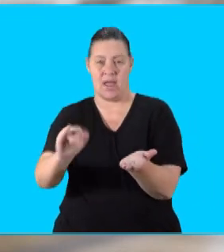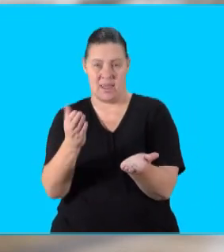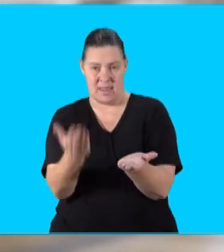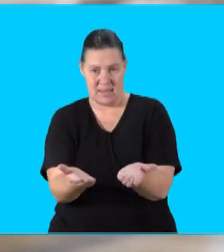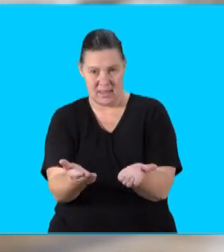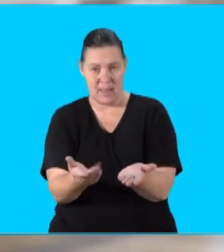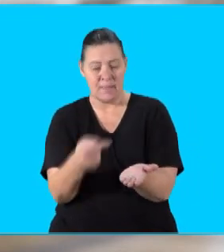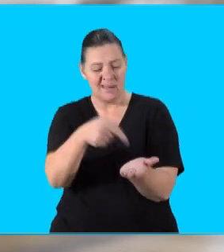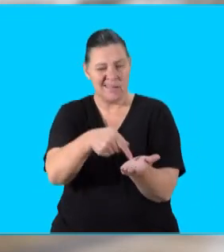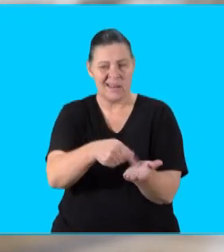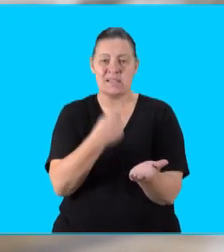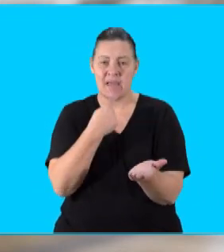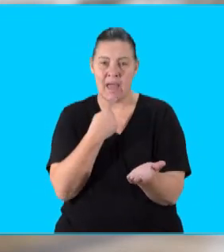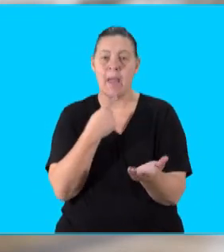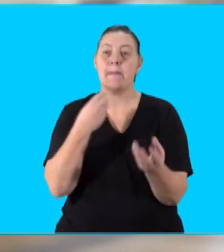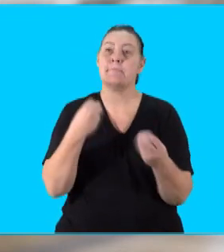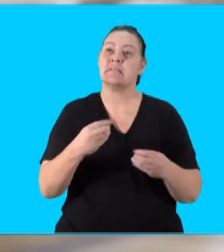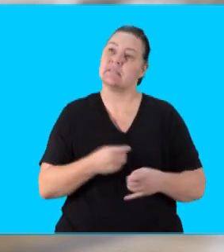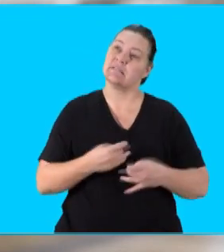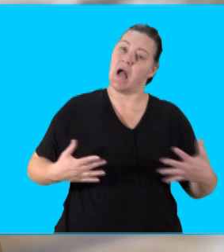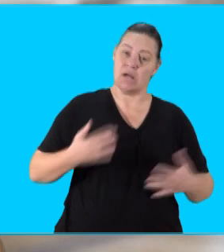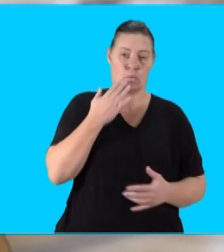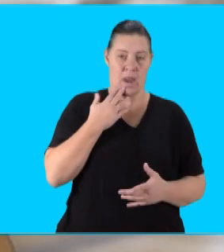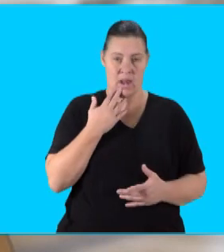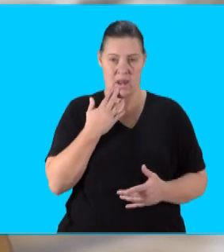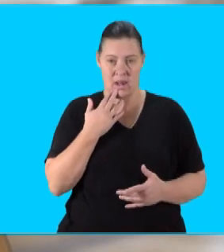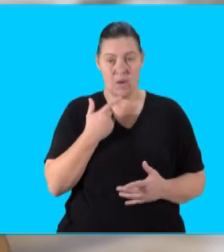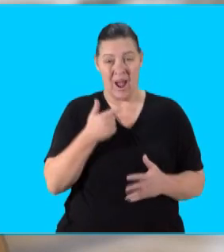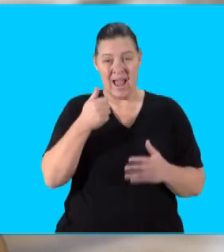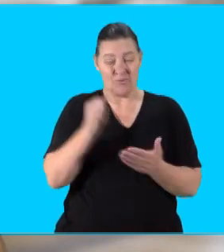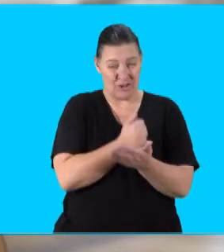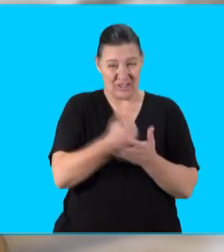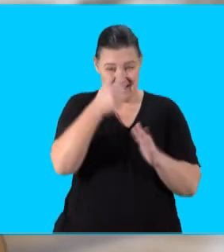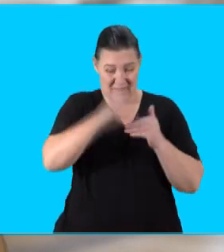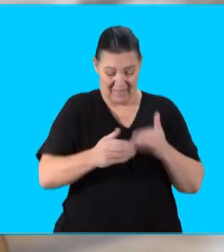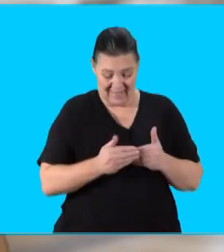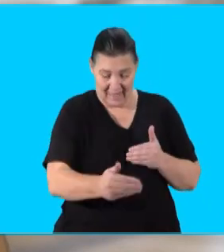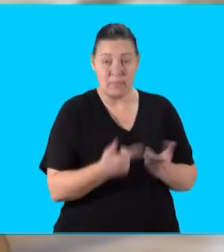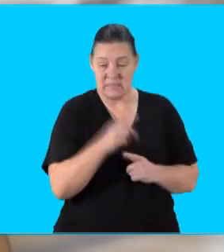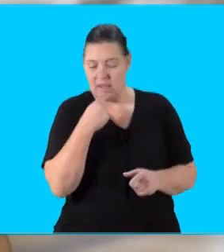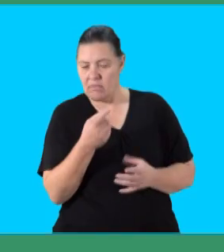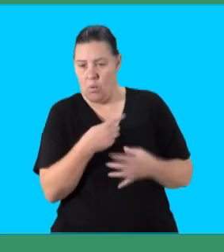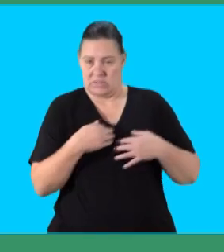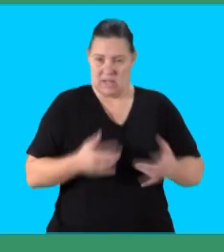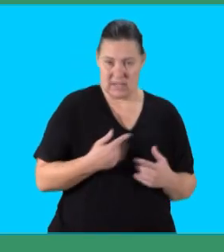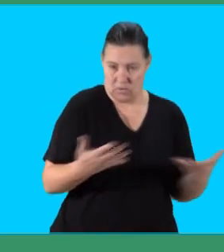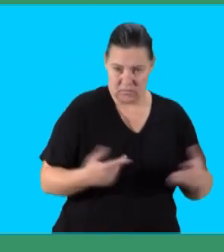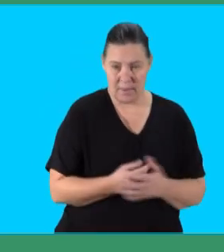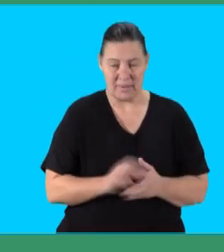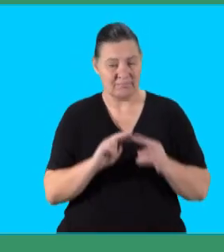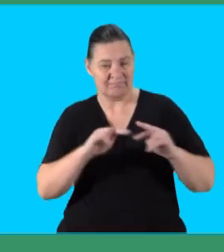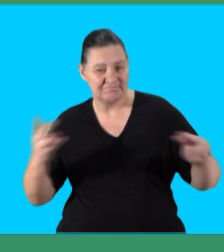the business is going to start operating. So this is what must be in the Notice of Incorporation. The type of the